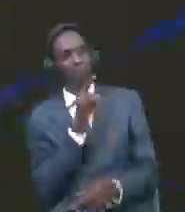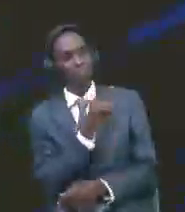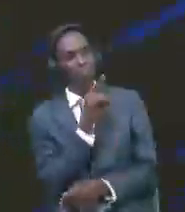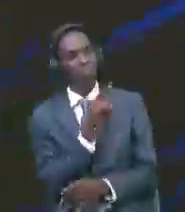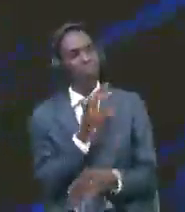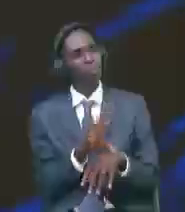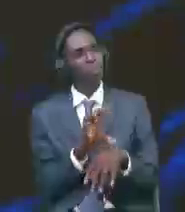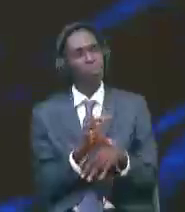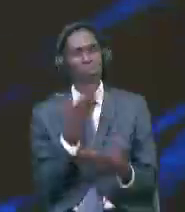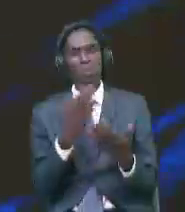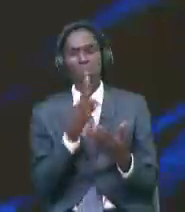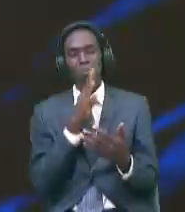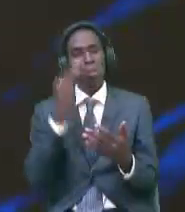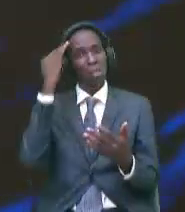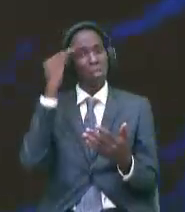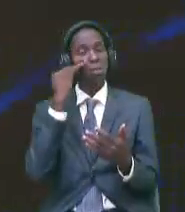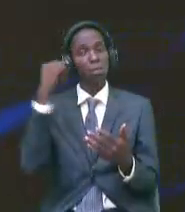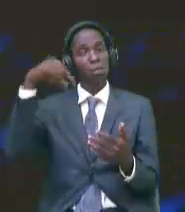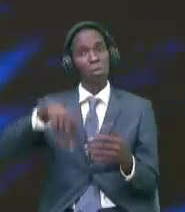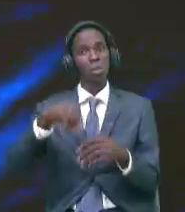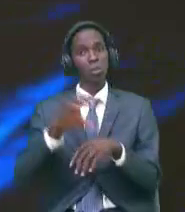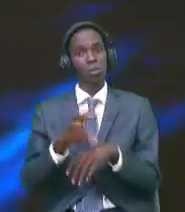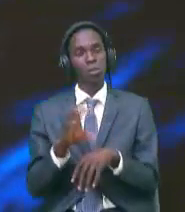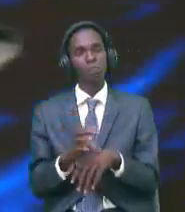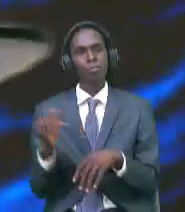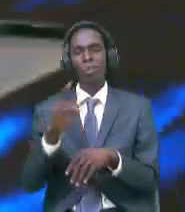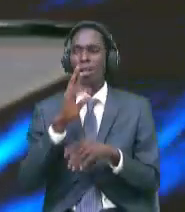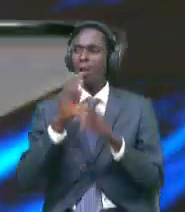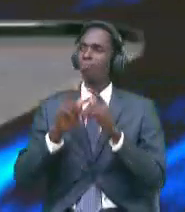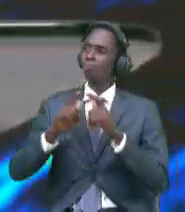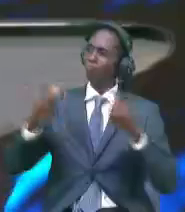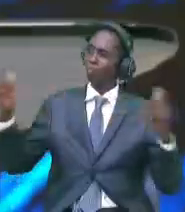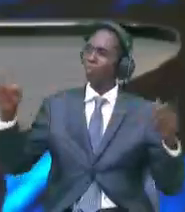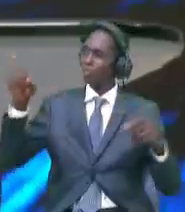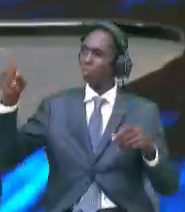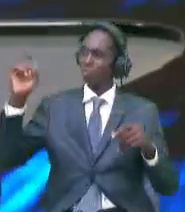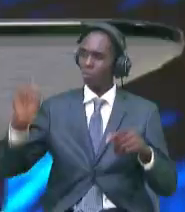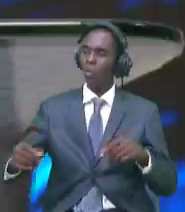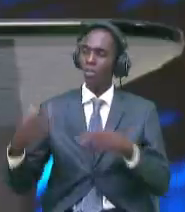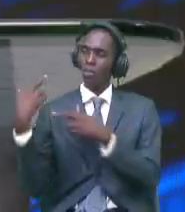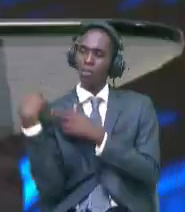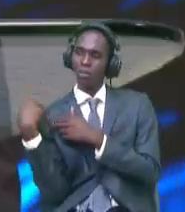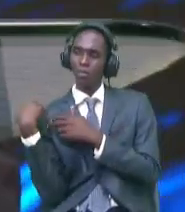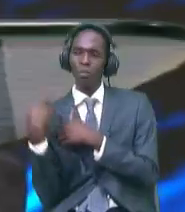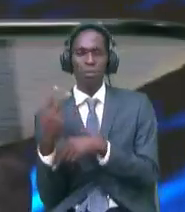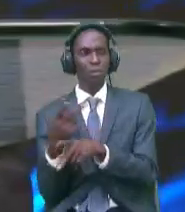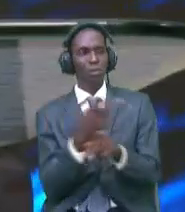the headquarters church, they are large and they should carry all the responsibilities. All